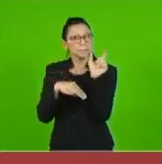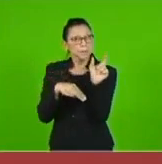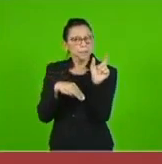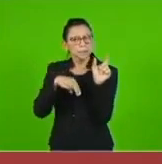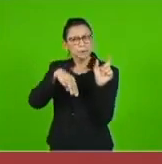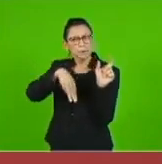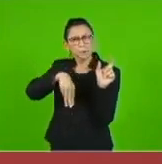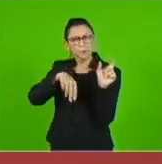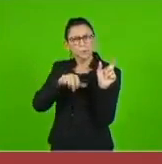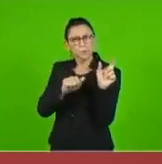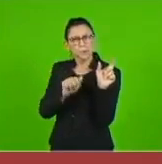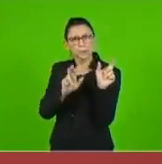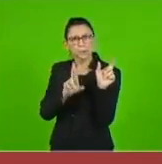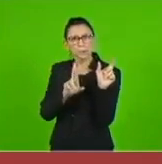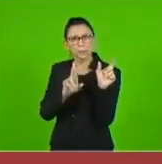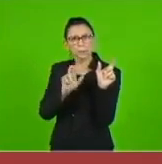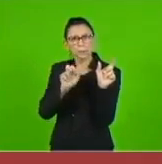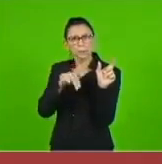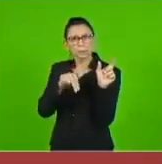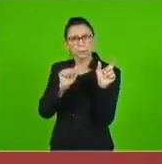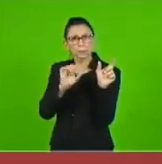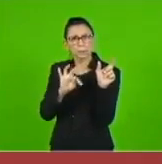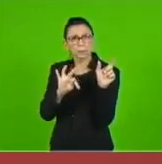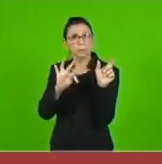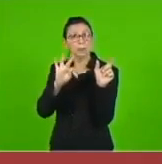is a biblical word